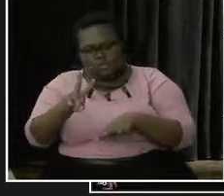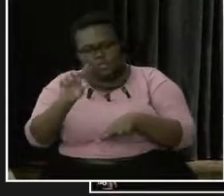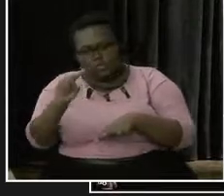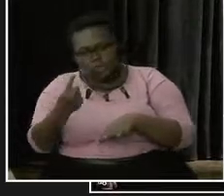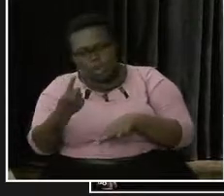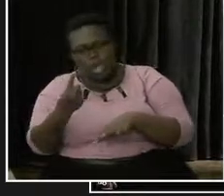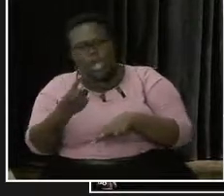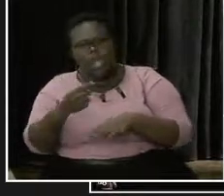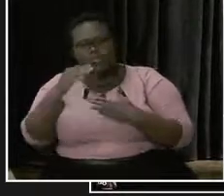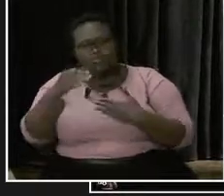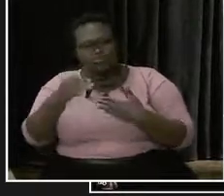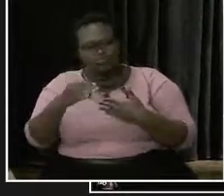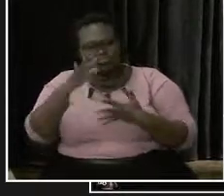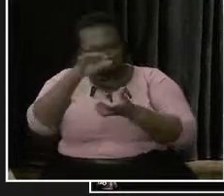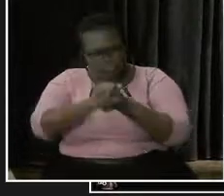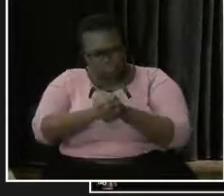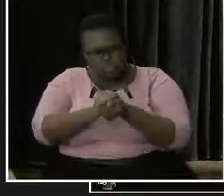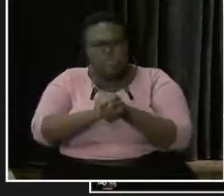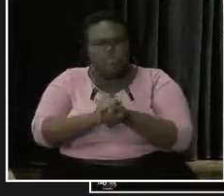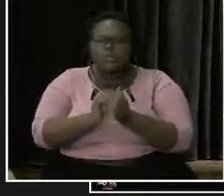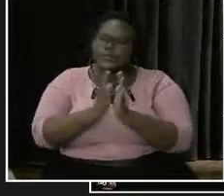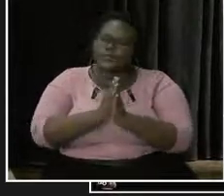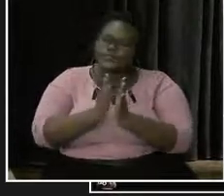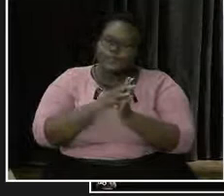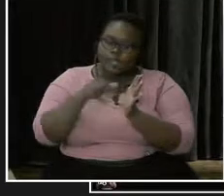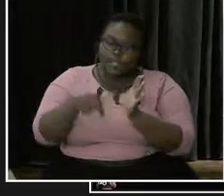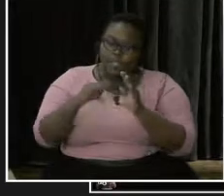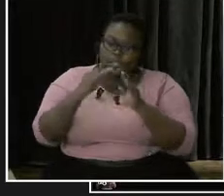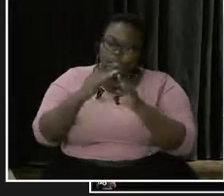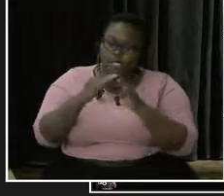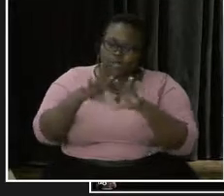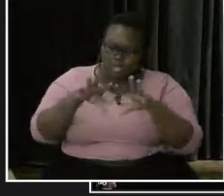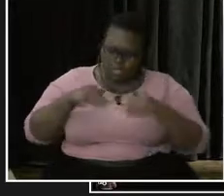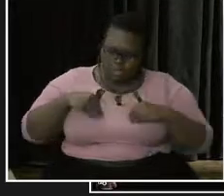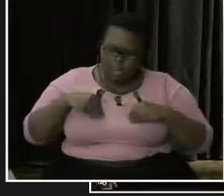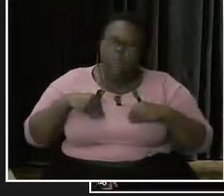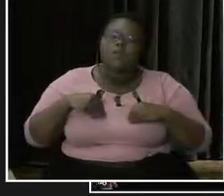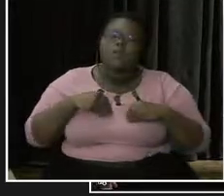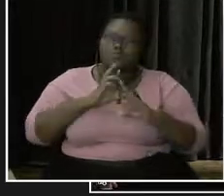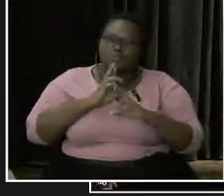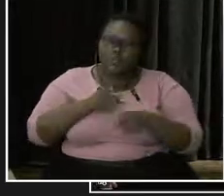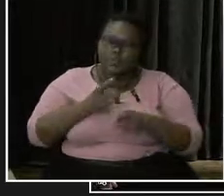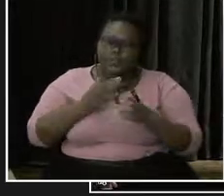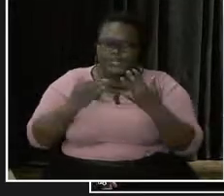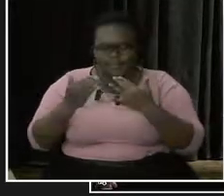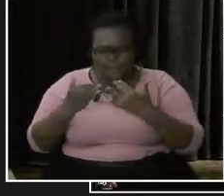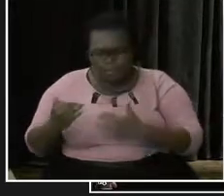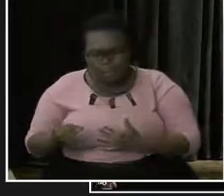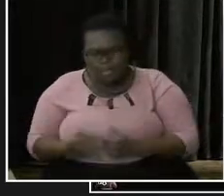Madam Speaker, we're asking this House to accept this report. I thank you.